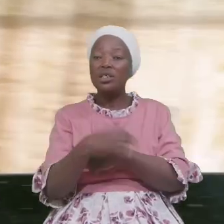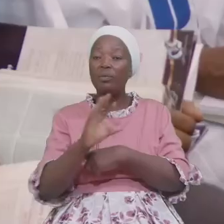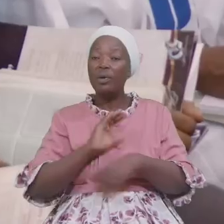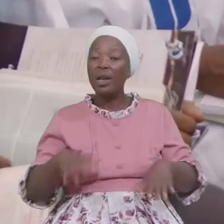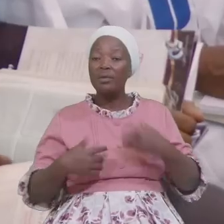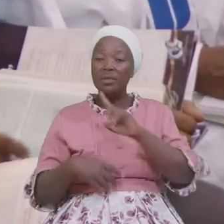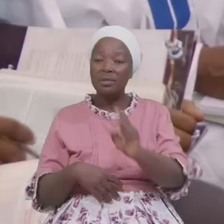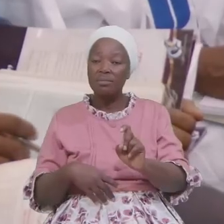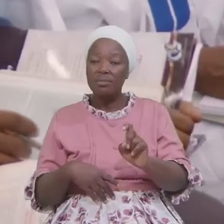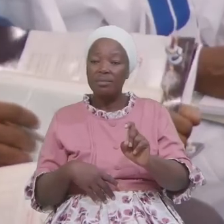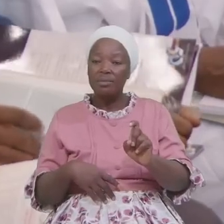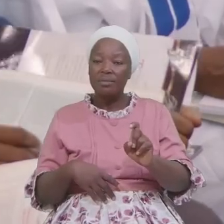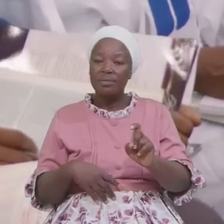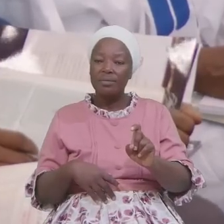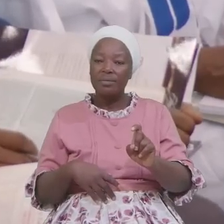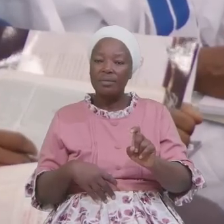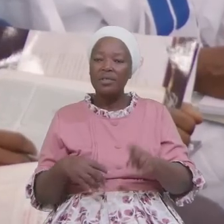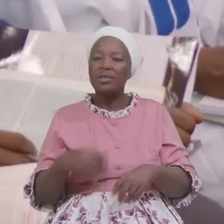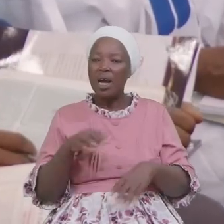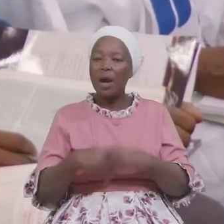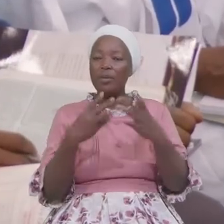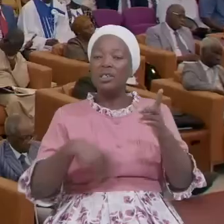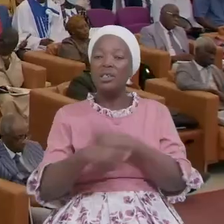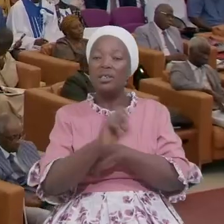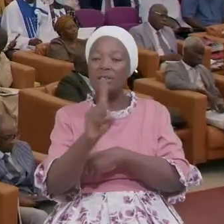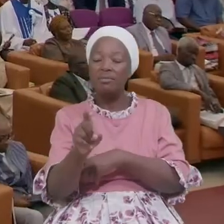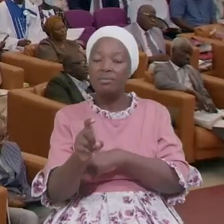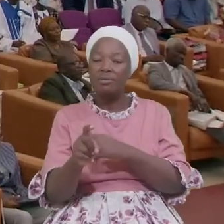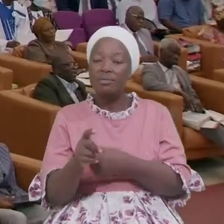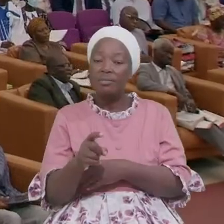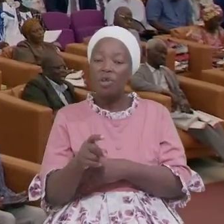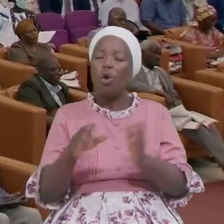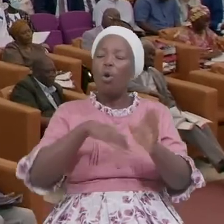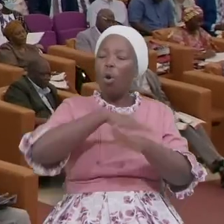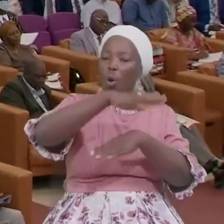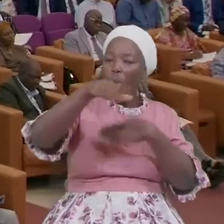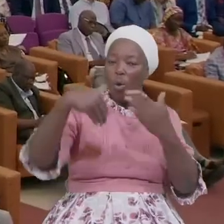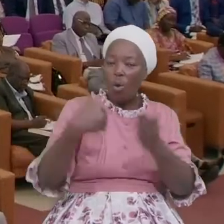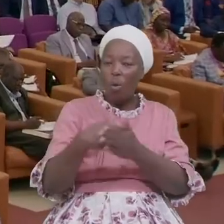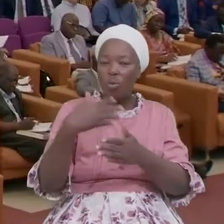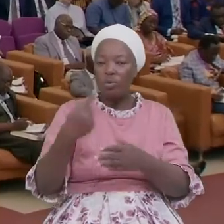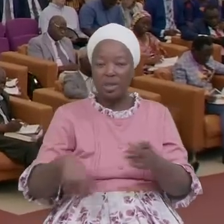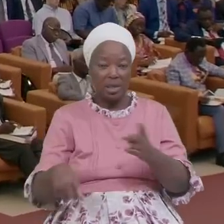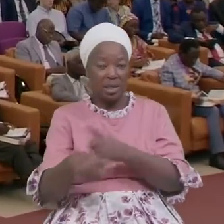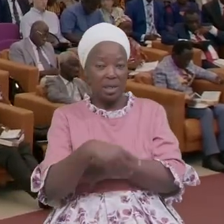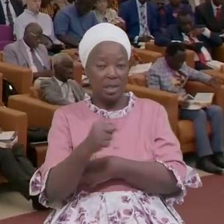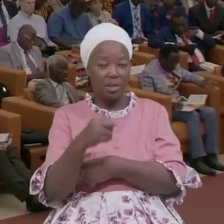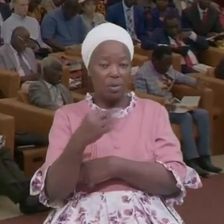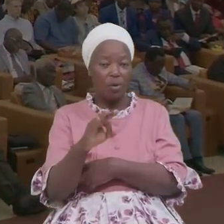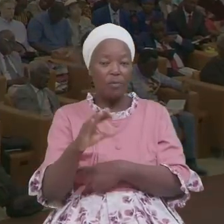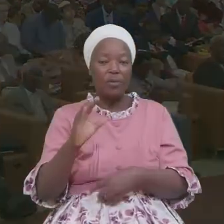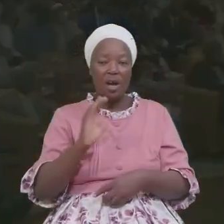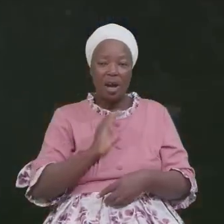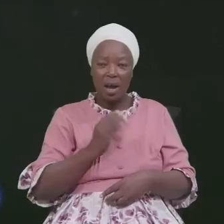lives? Tell me out aloud. All the days of